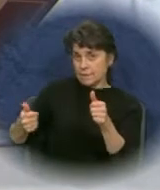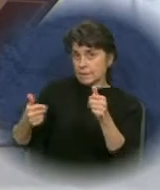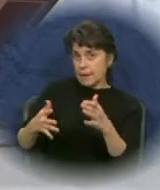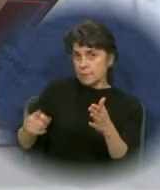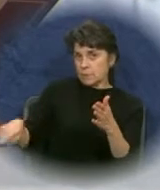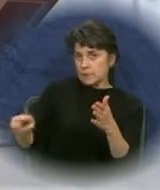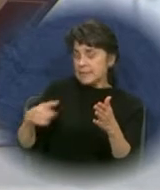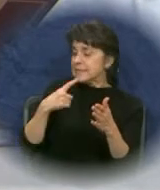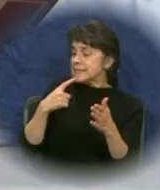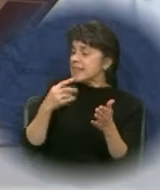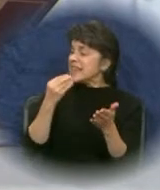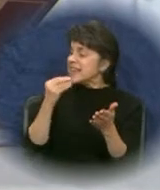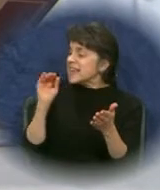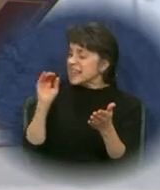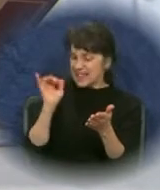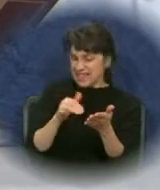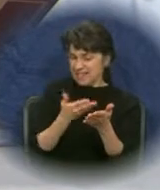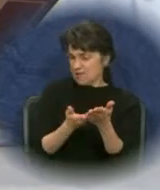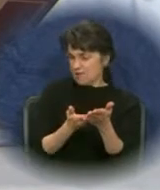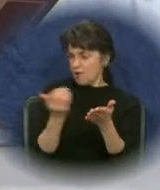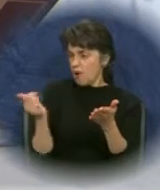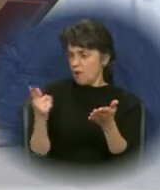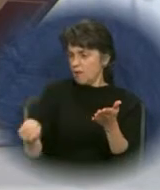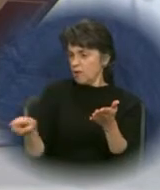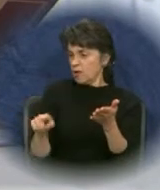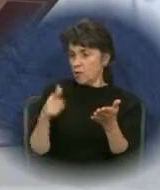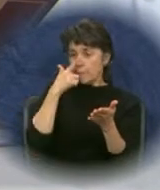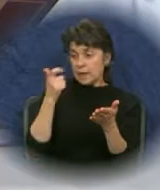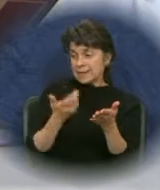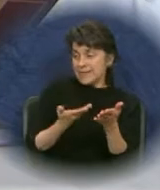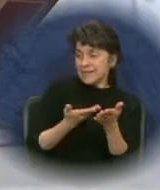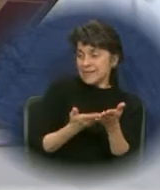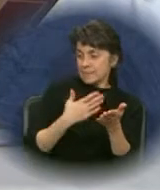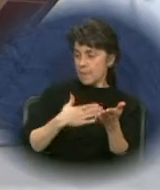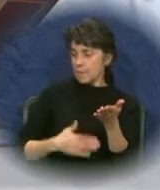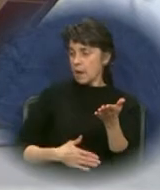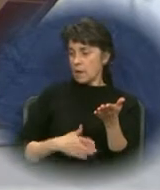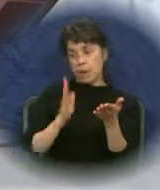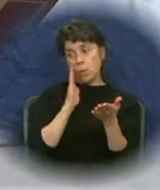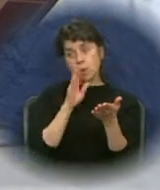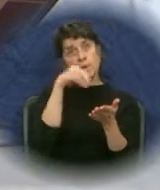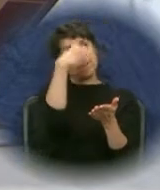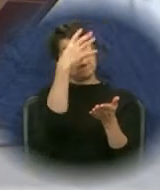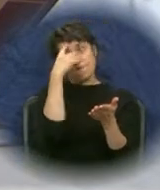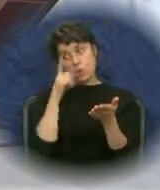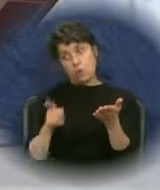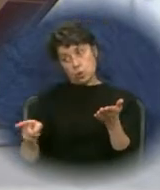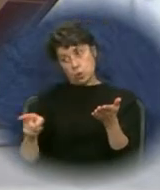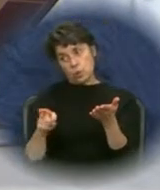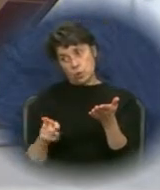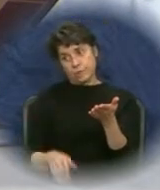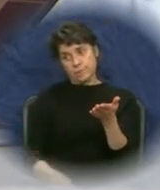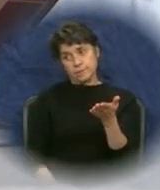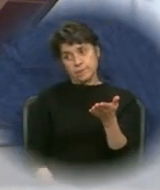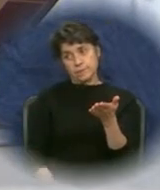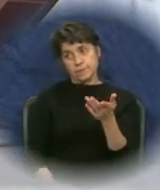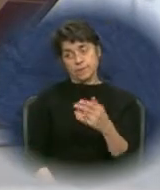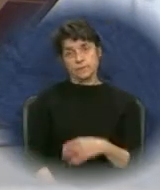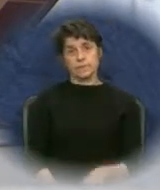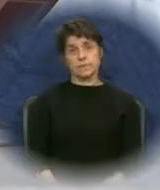this, all of you, and eat of it, for this is my body, which will be given up for you."